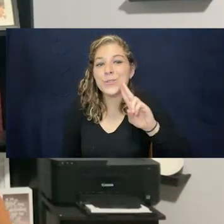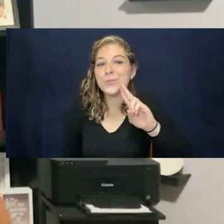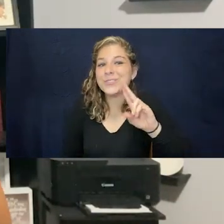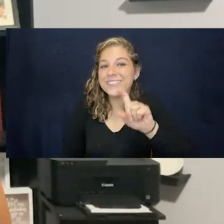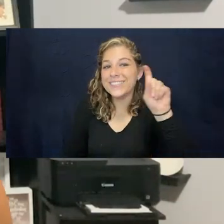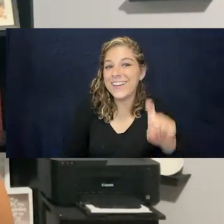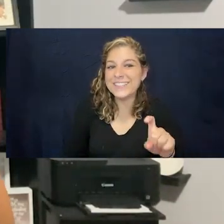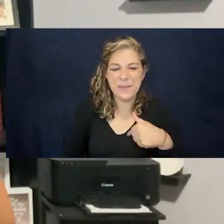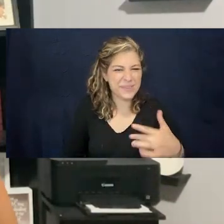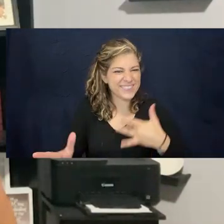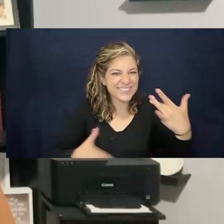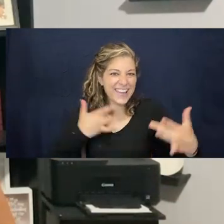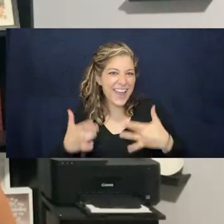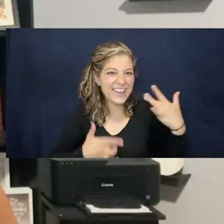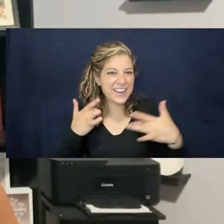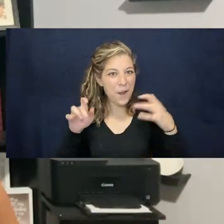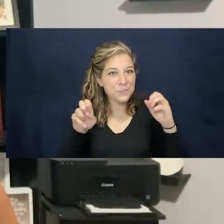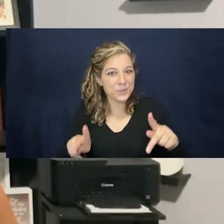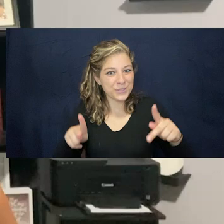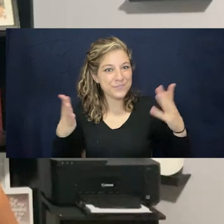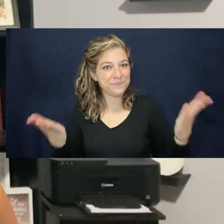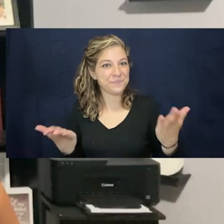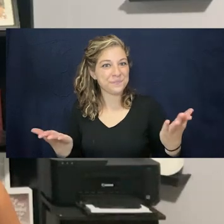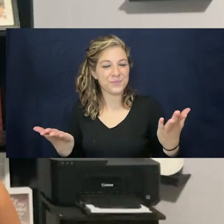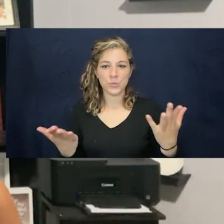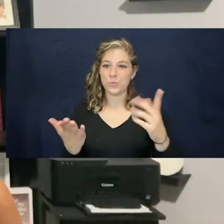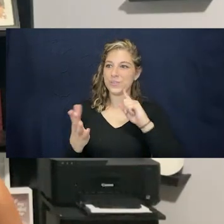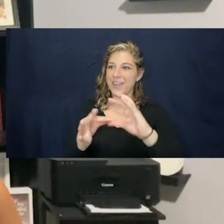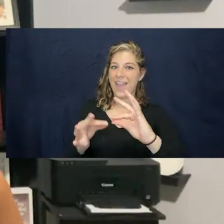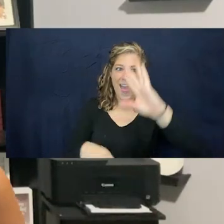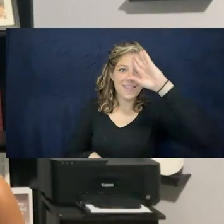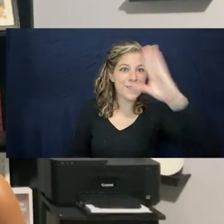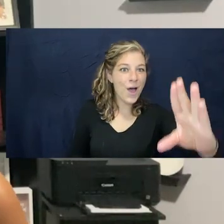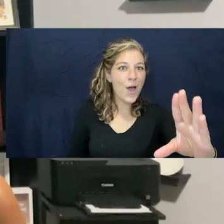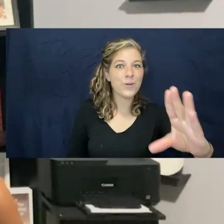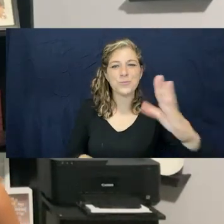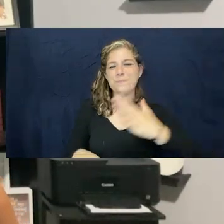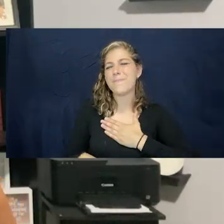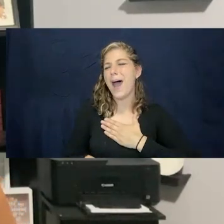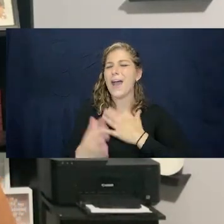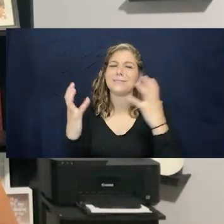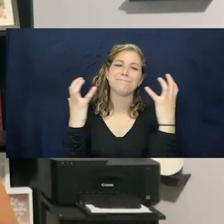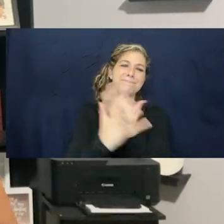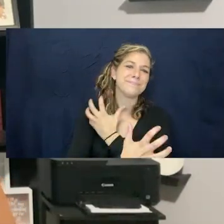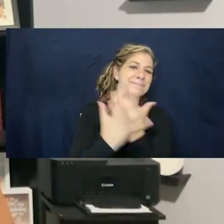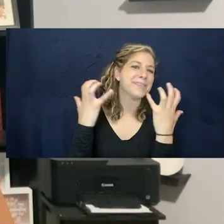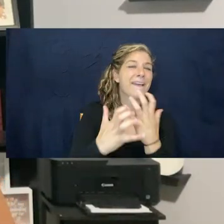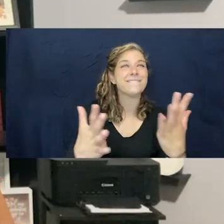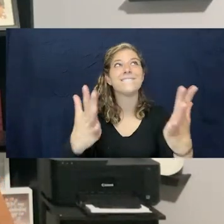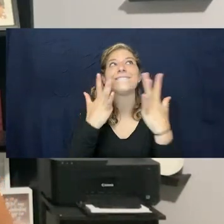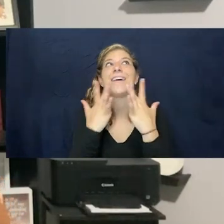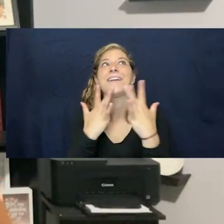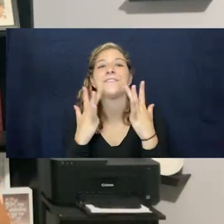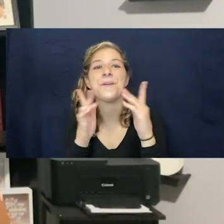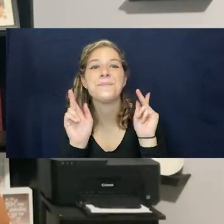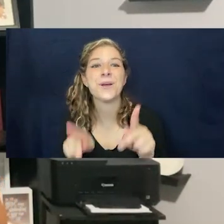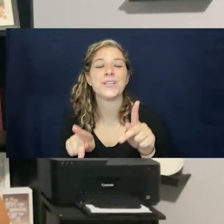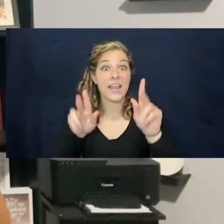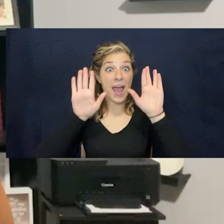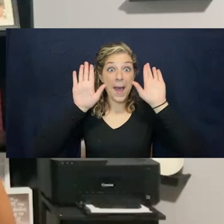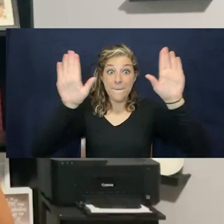Texas. I am so excited about this opportunity to just say hello to my favorite person,